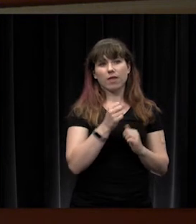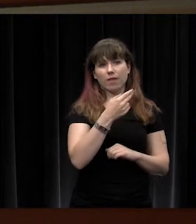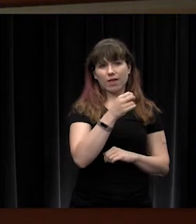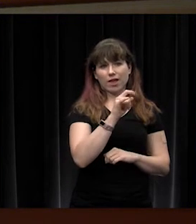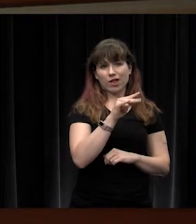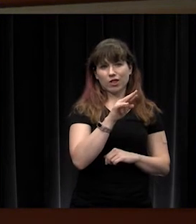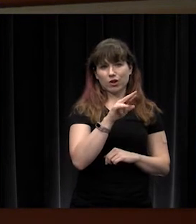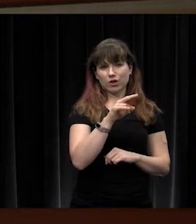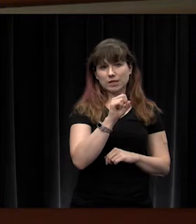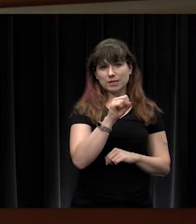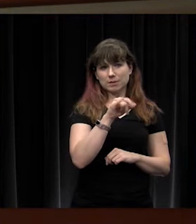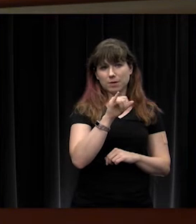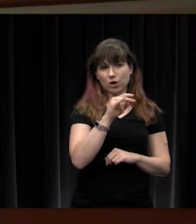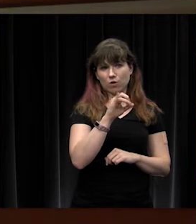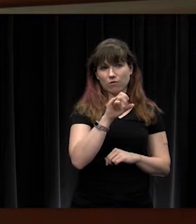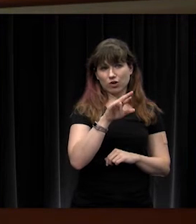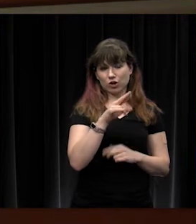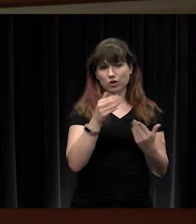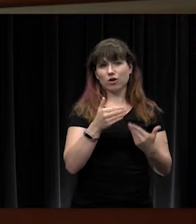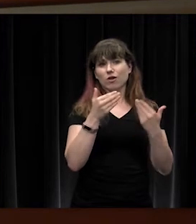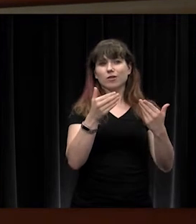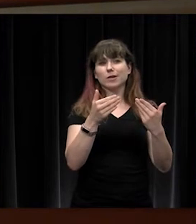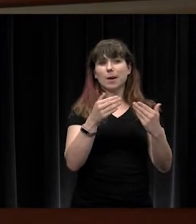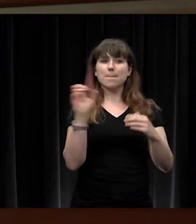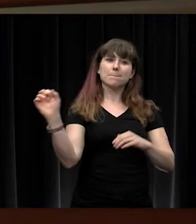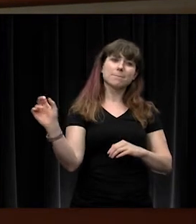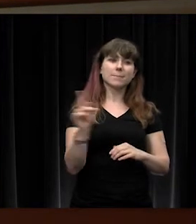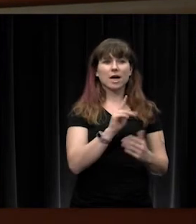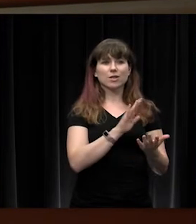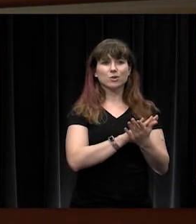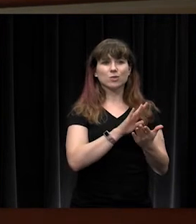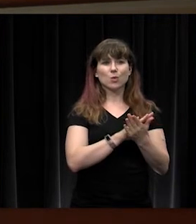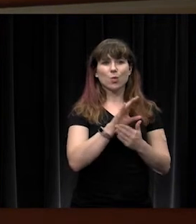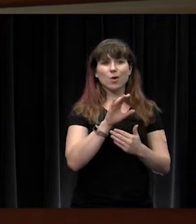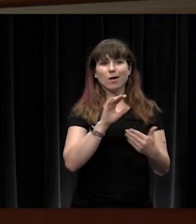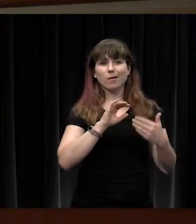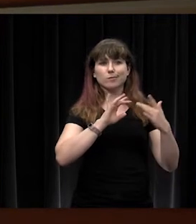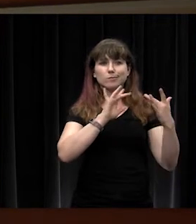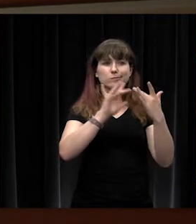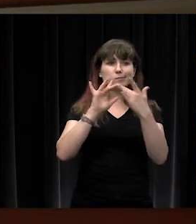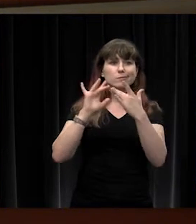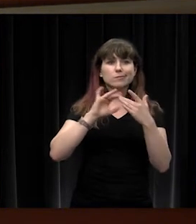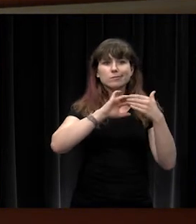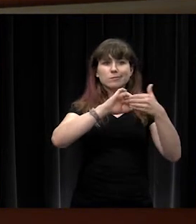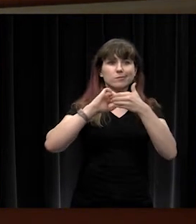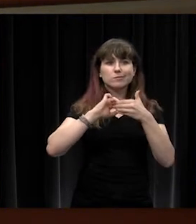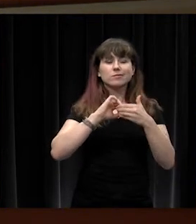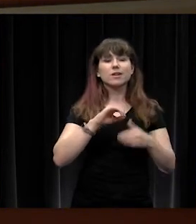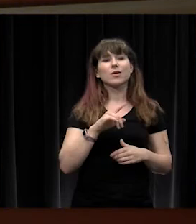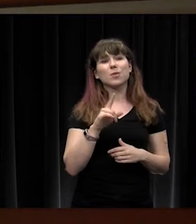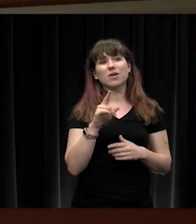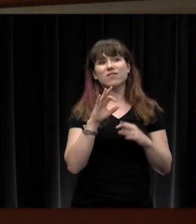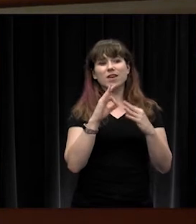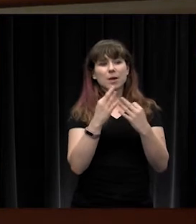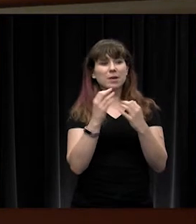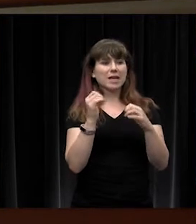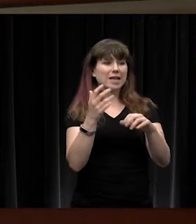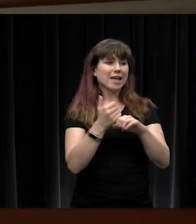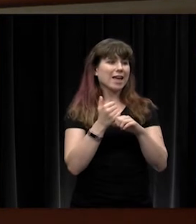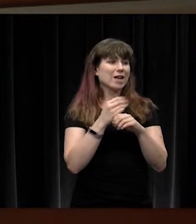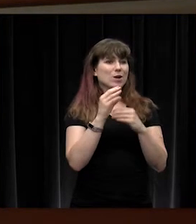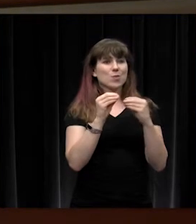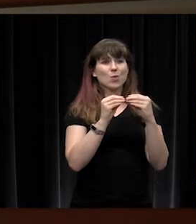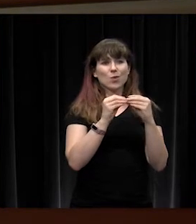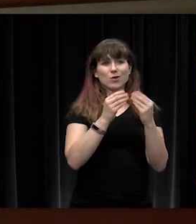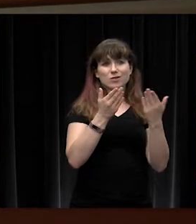others is back to school outreach this Saturday at North Lindenwood, which families will come in and get additional services that they need